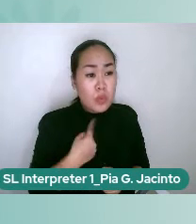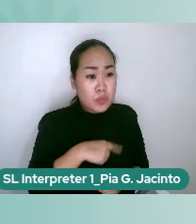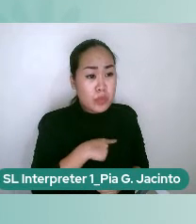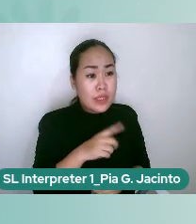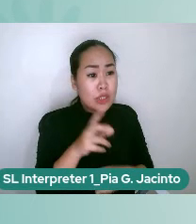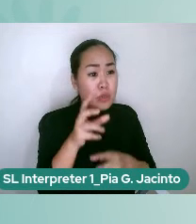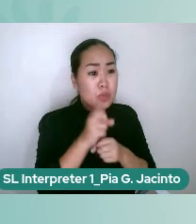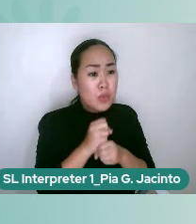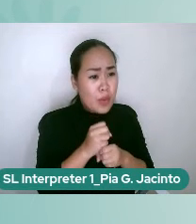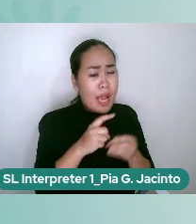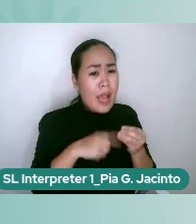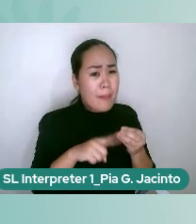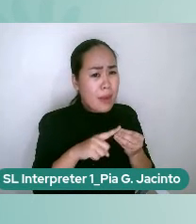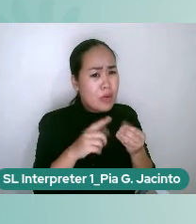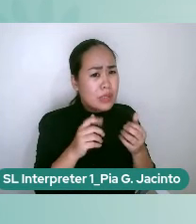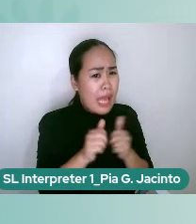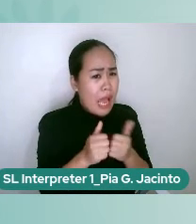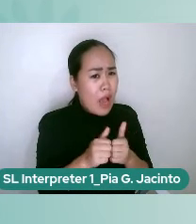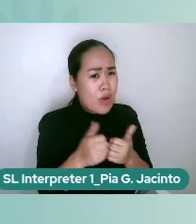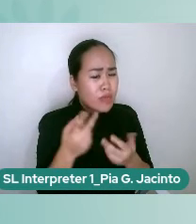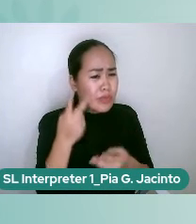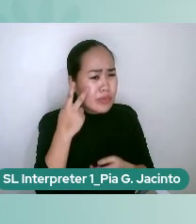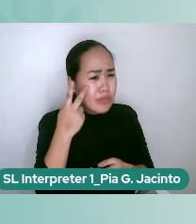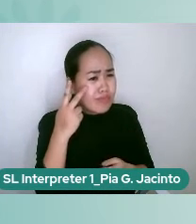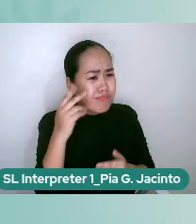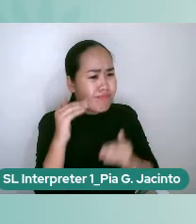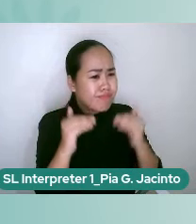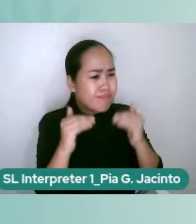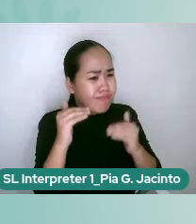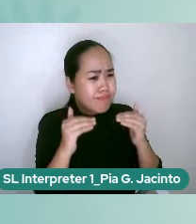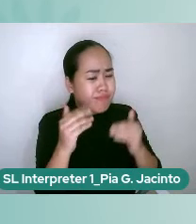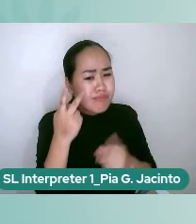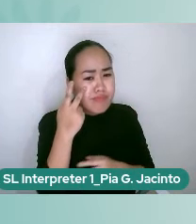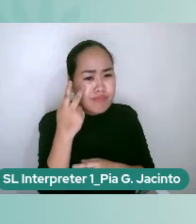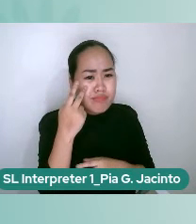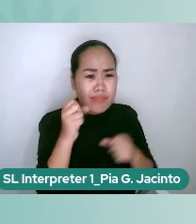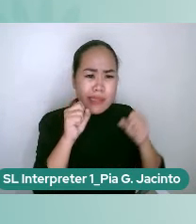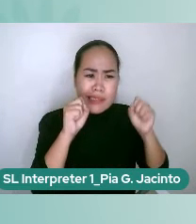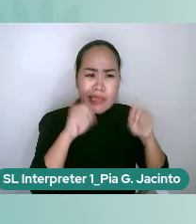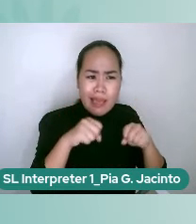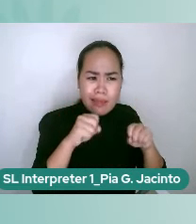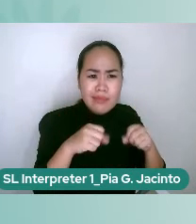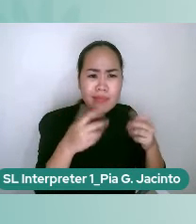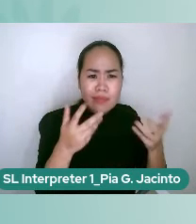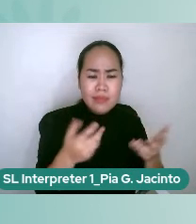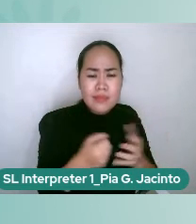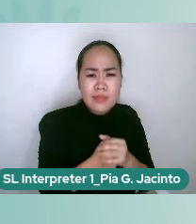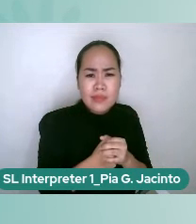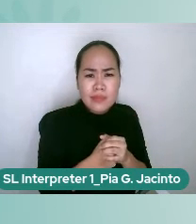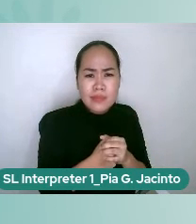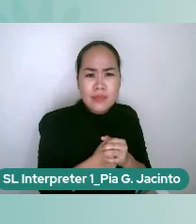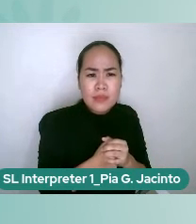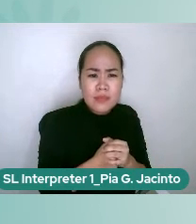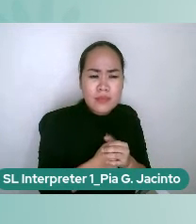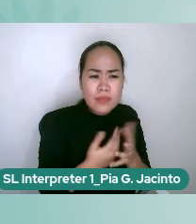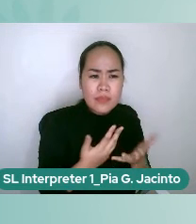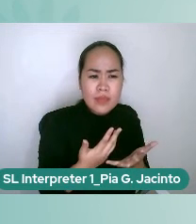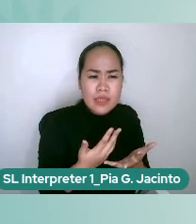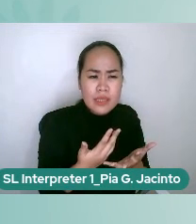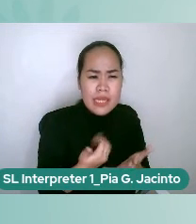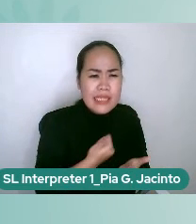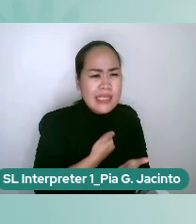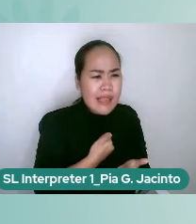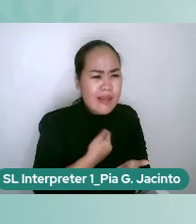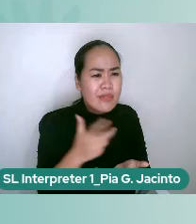a comparison of HPV detection set in a colposcopy clinic. This is our SCOPE study,